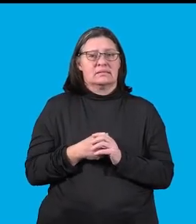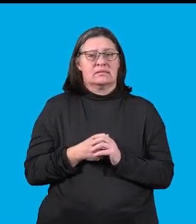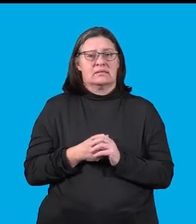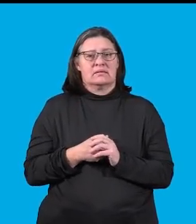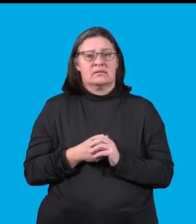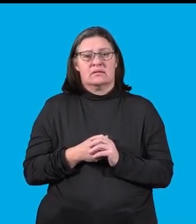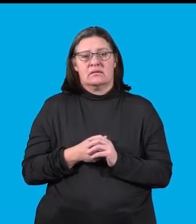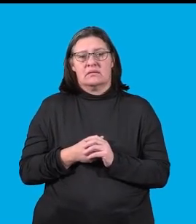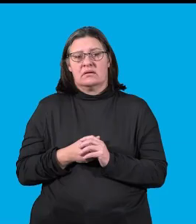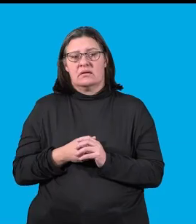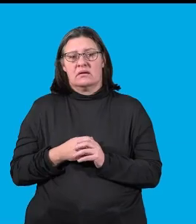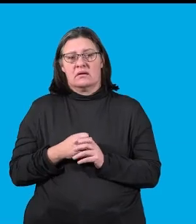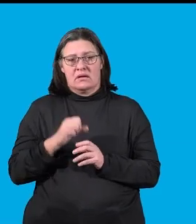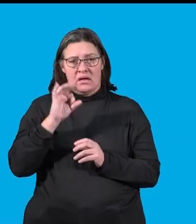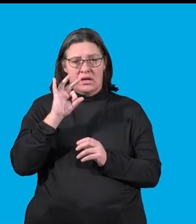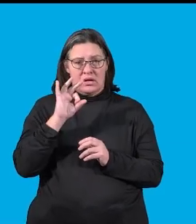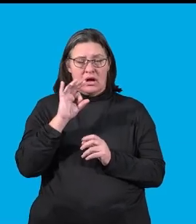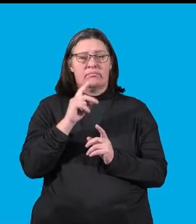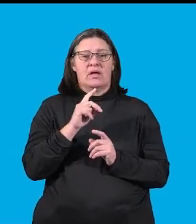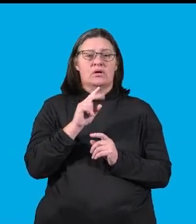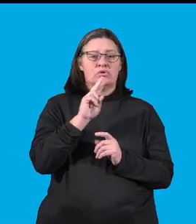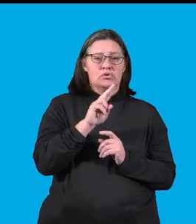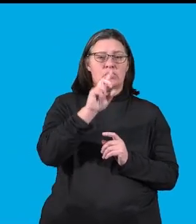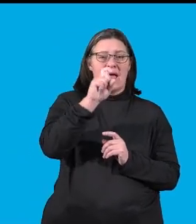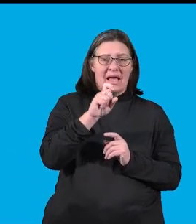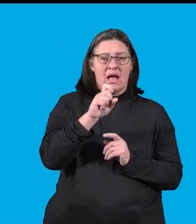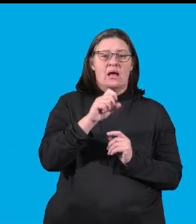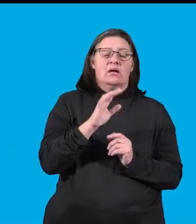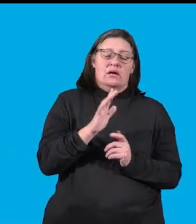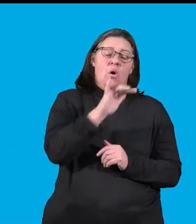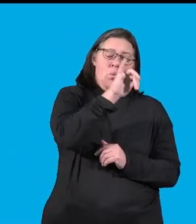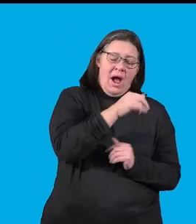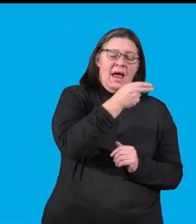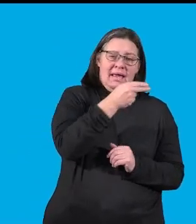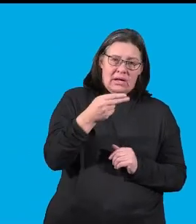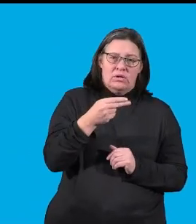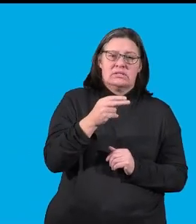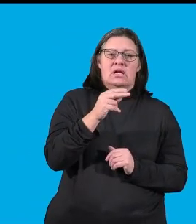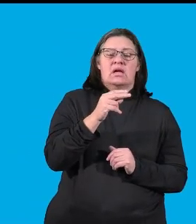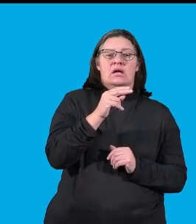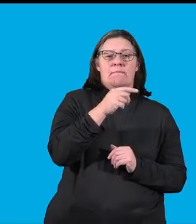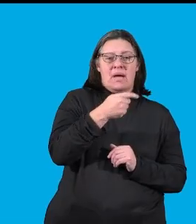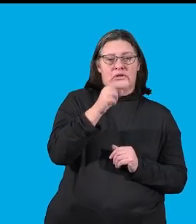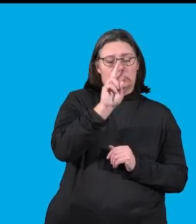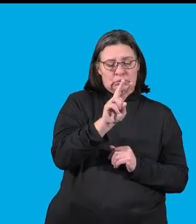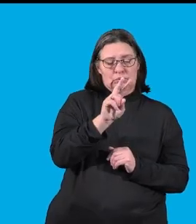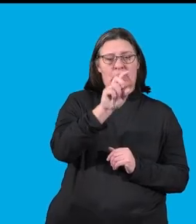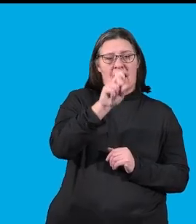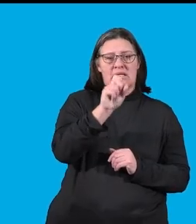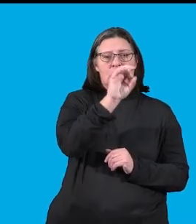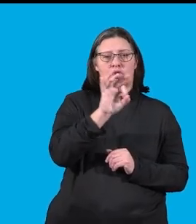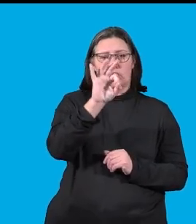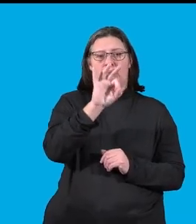plus 3x squared plus 12.